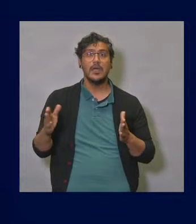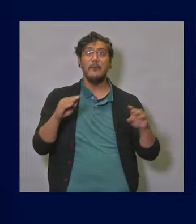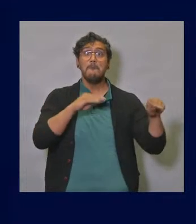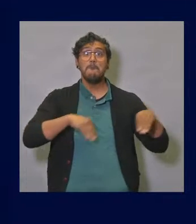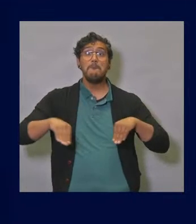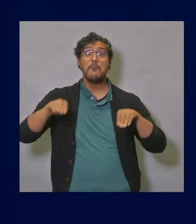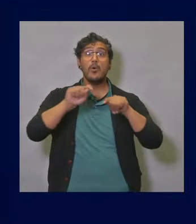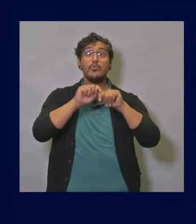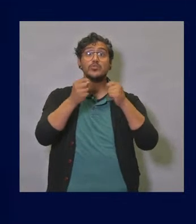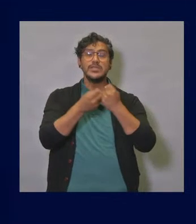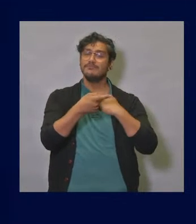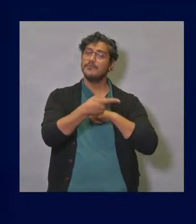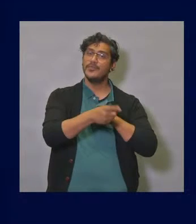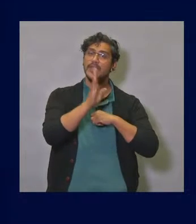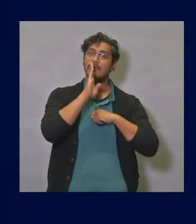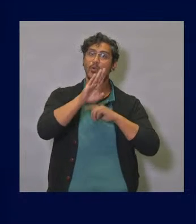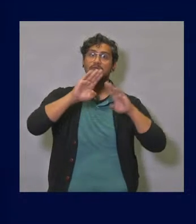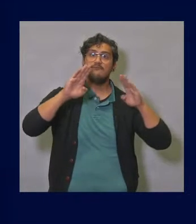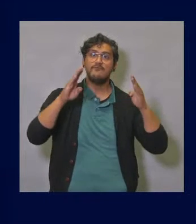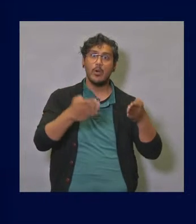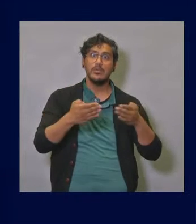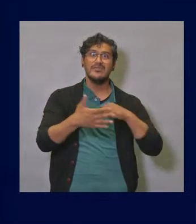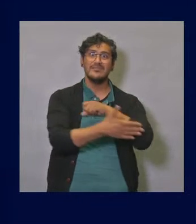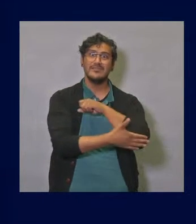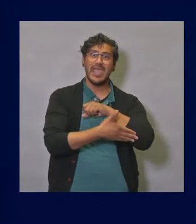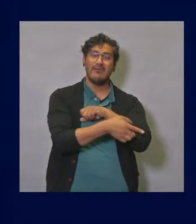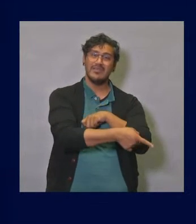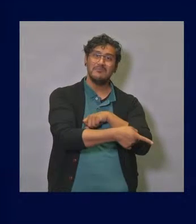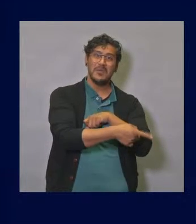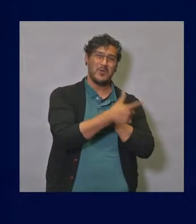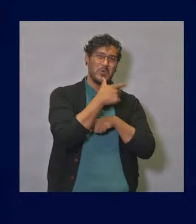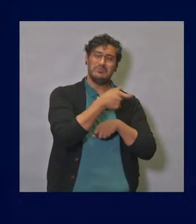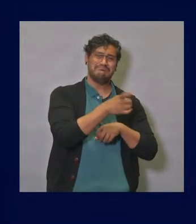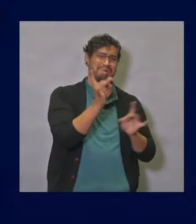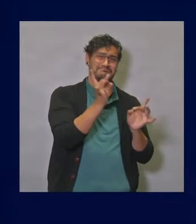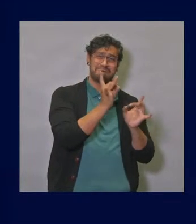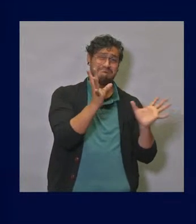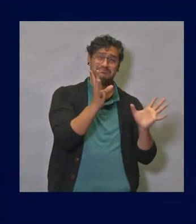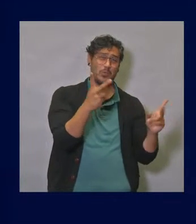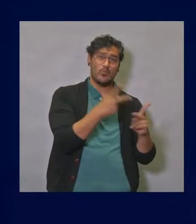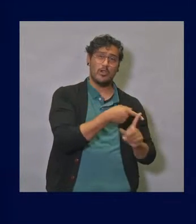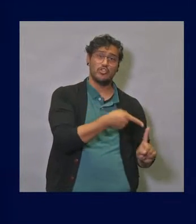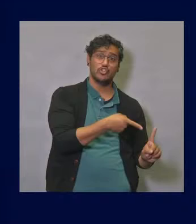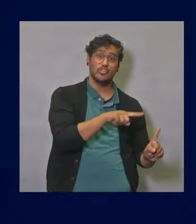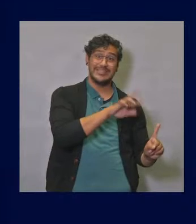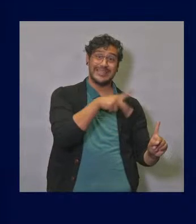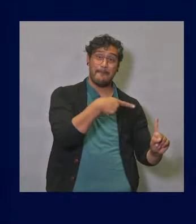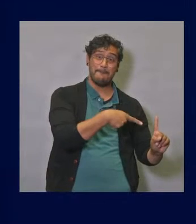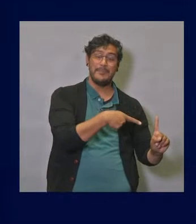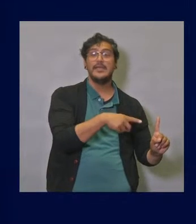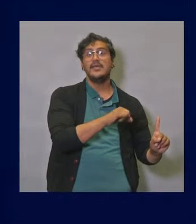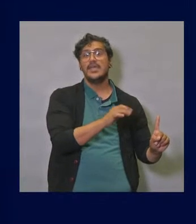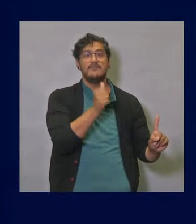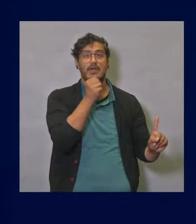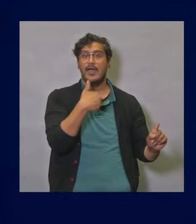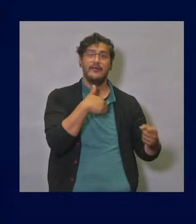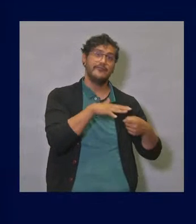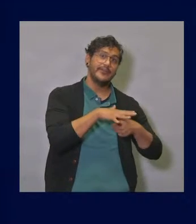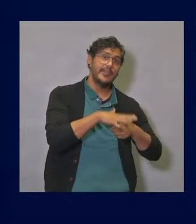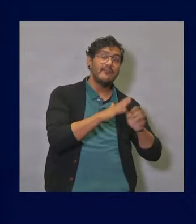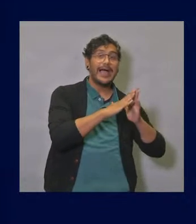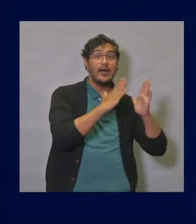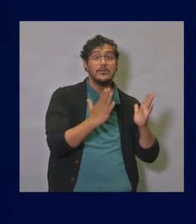efforts will continue to focus on the county's highest risk populations and will be in the zip codes where inadequate housing,